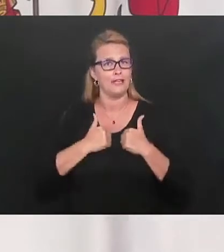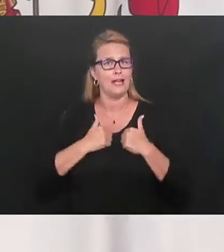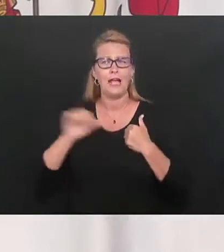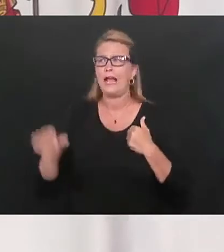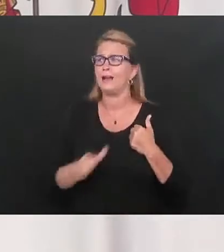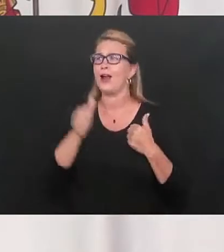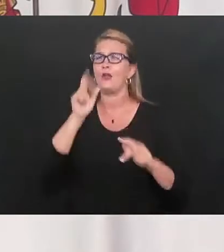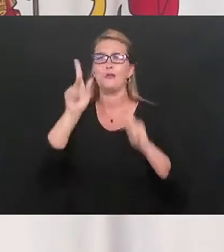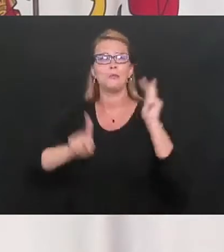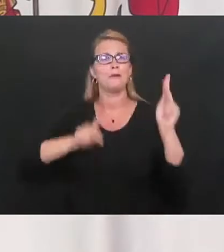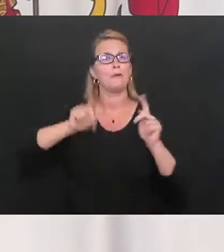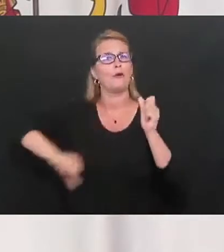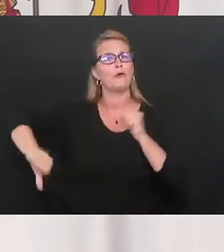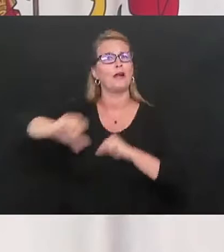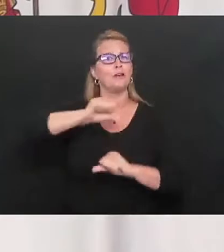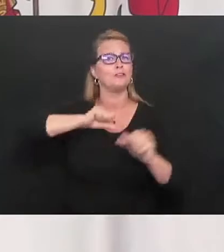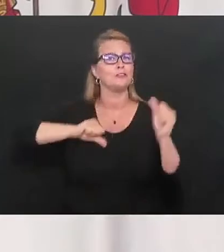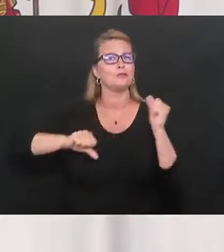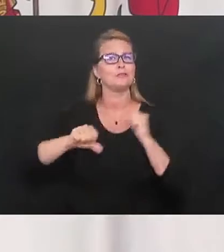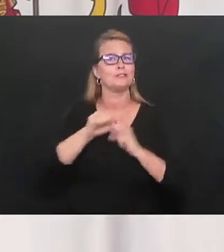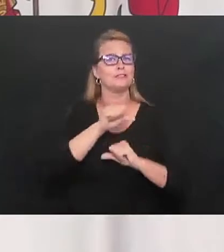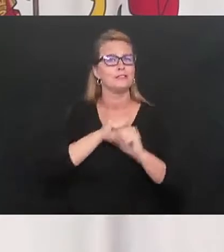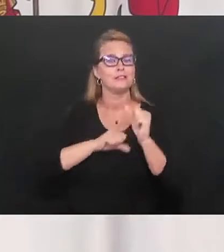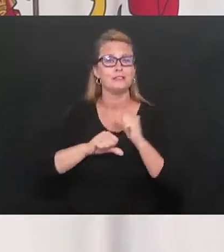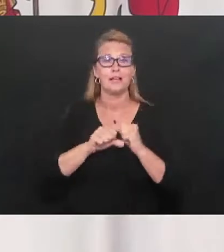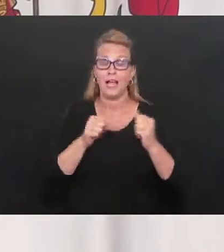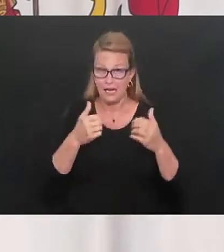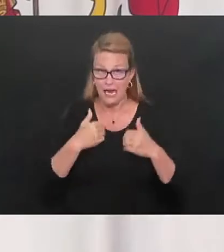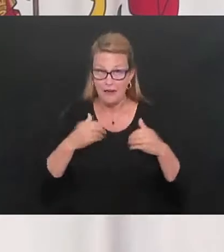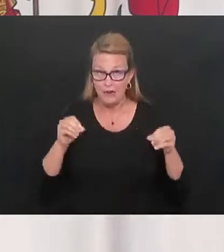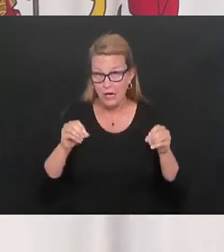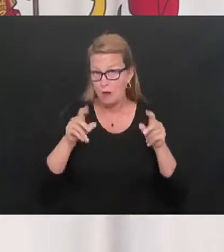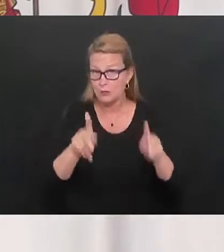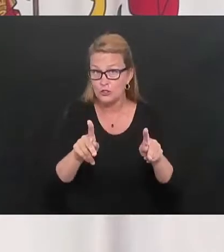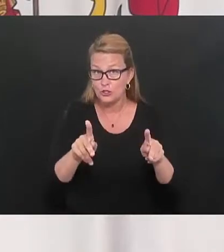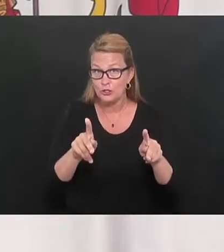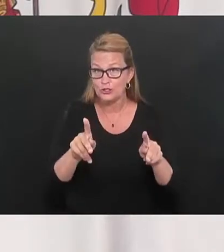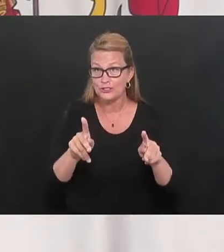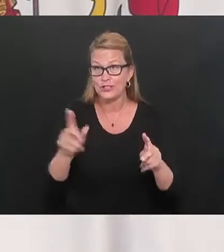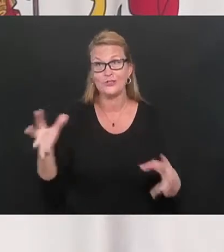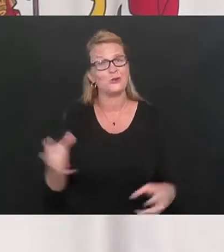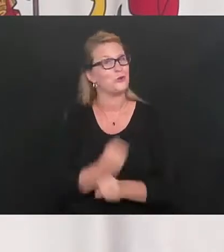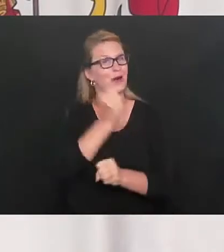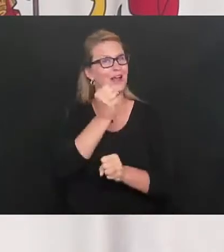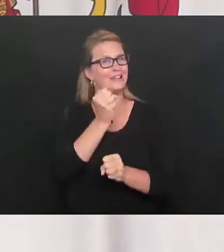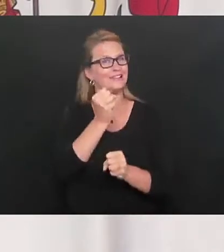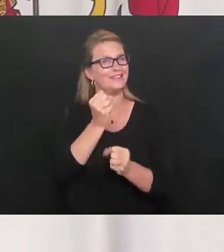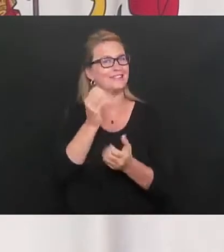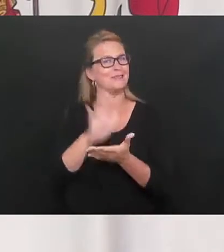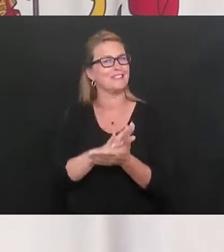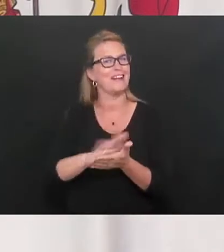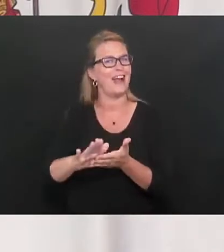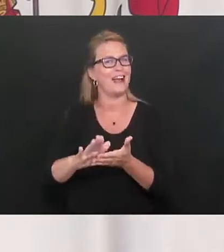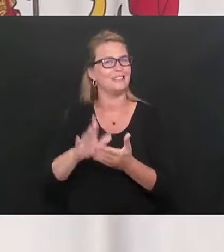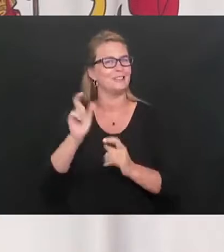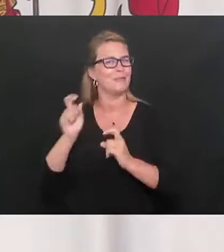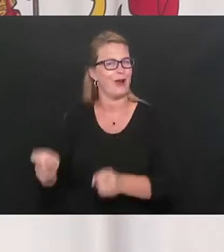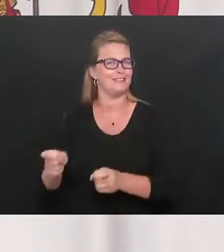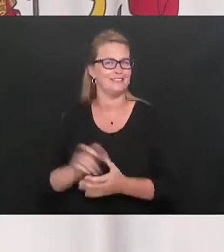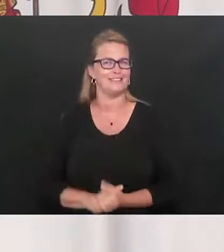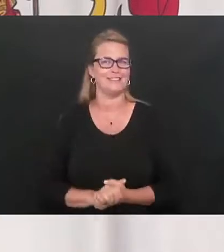you. And not only that, have a real opportunity to win some really nice prizes. So